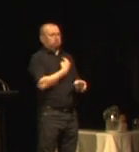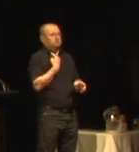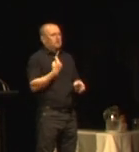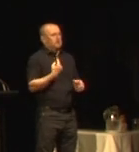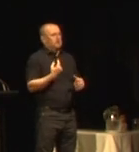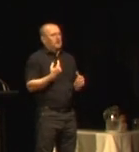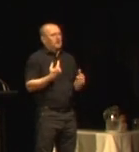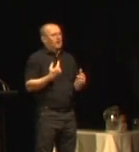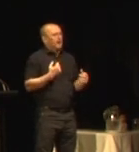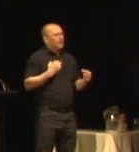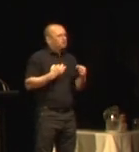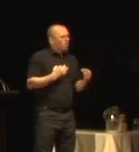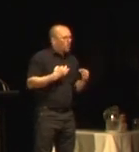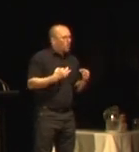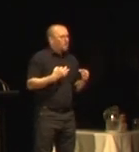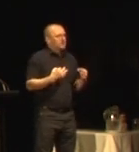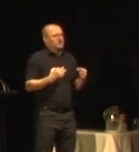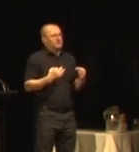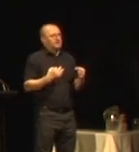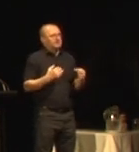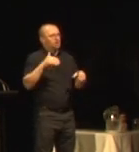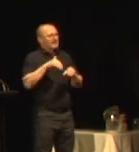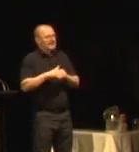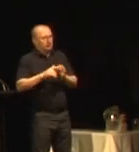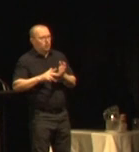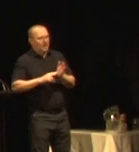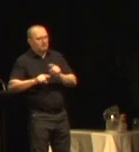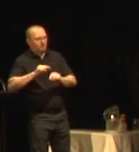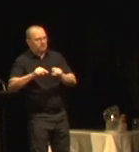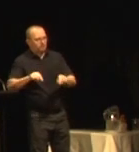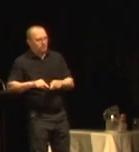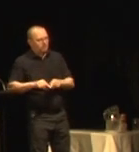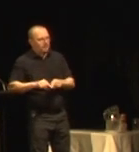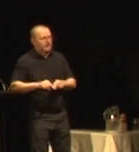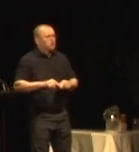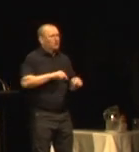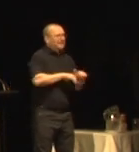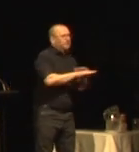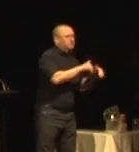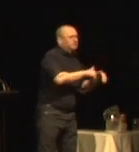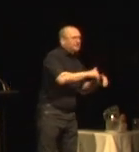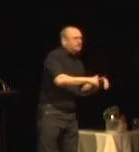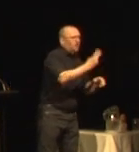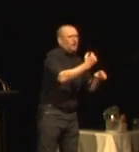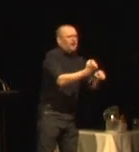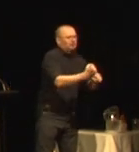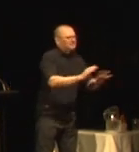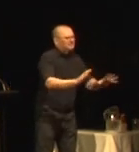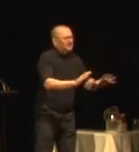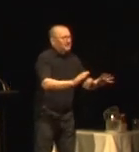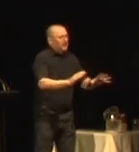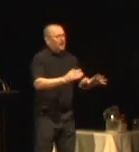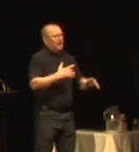Model UN conference room. It's not in the museum. It's not in the classroom. It's in the liminal spaces, the hallways, just